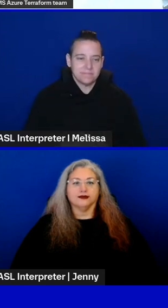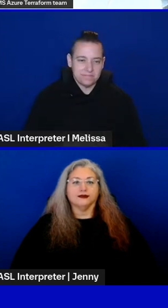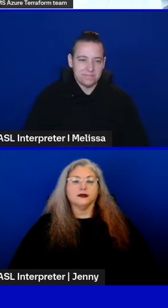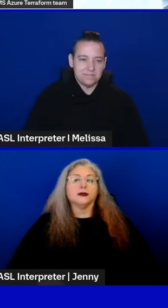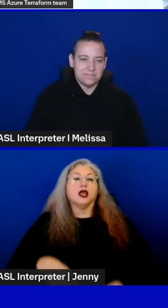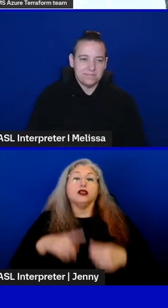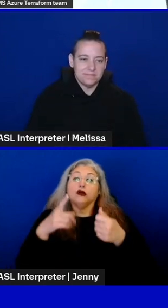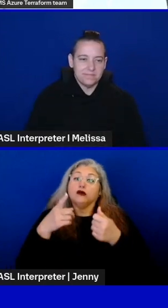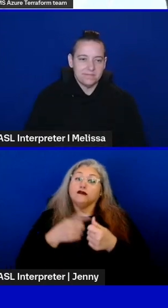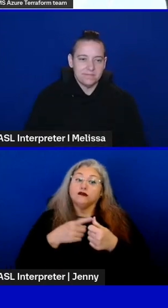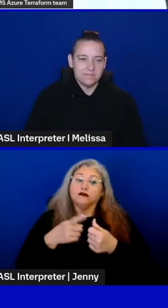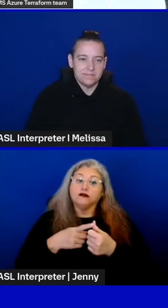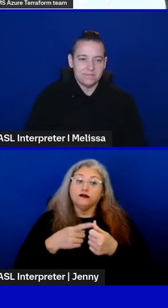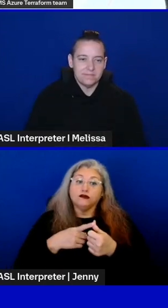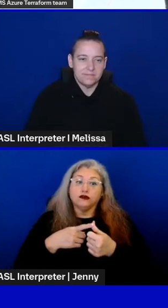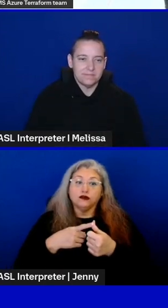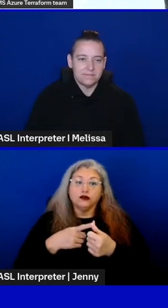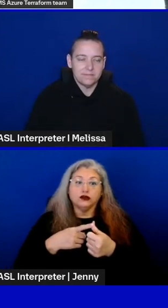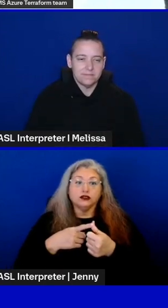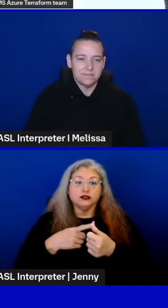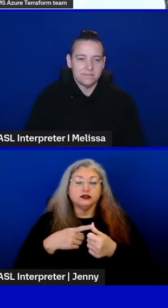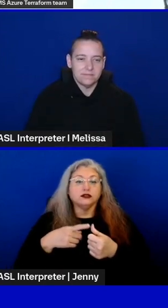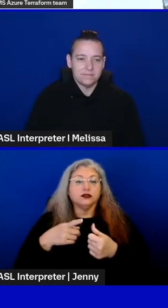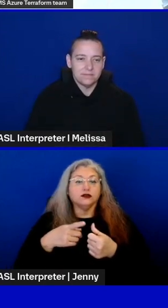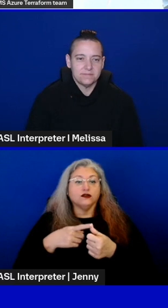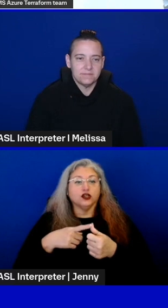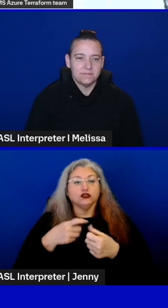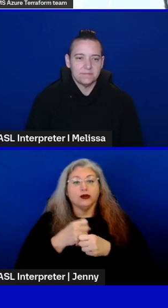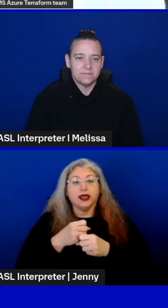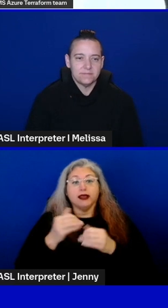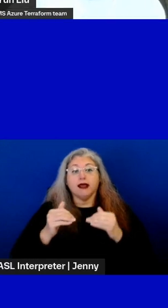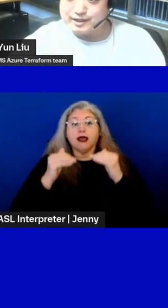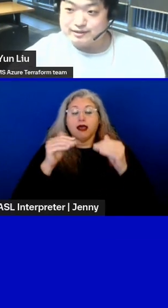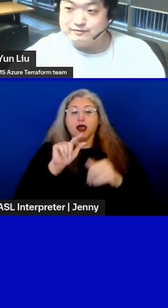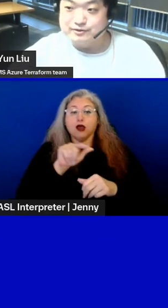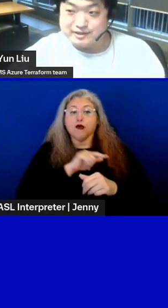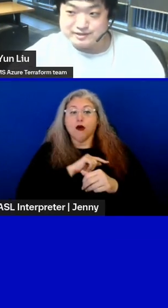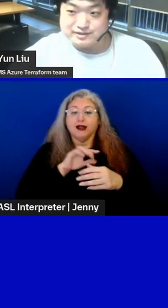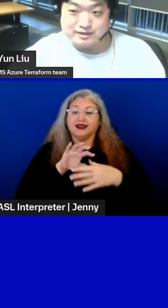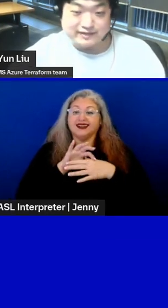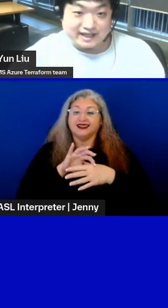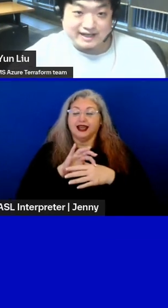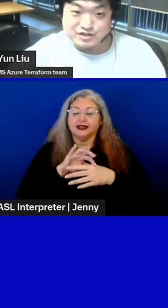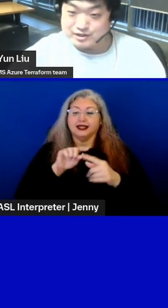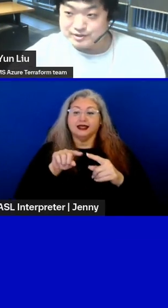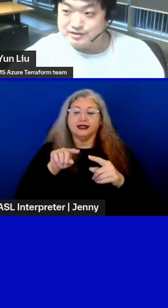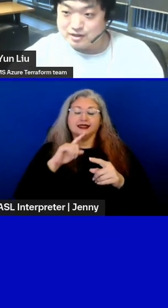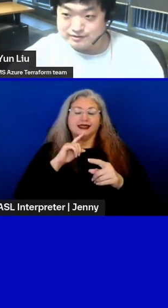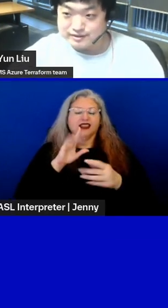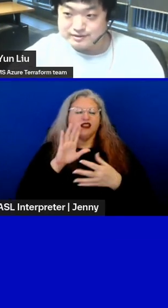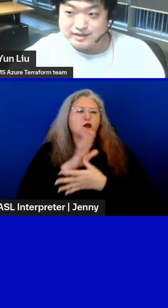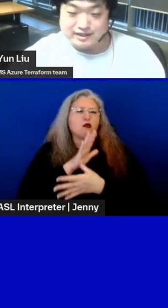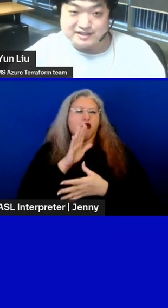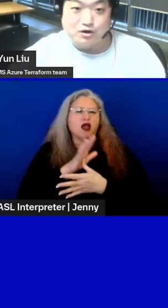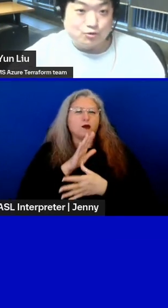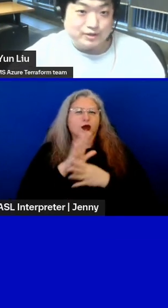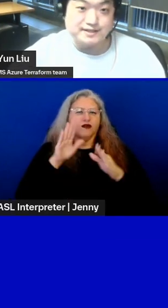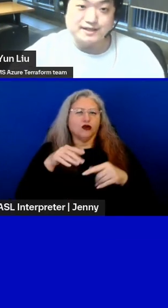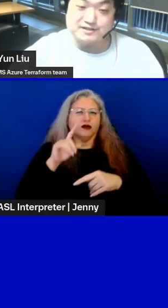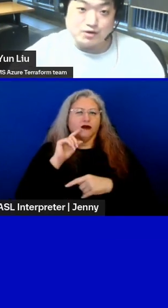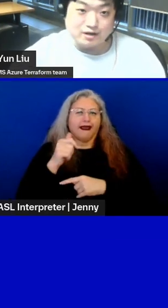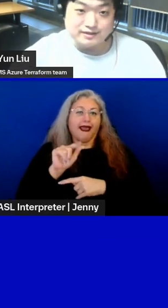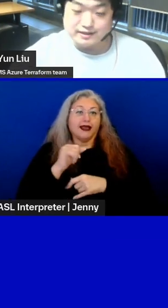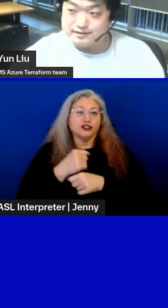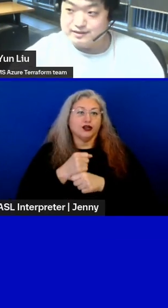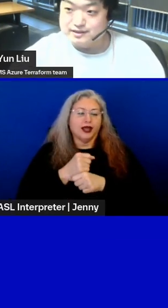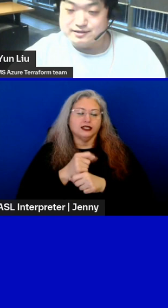one is generating high quality content. So the primary focus of AI generated content is always